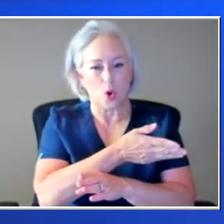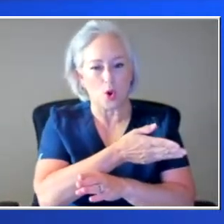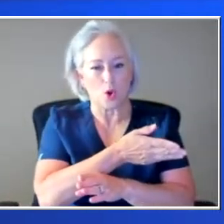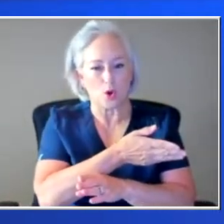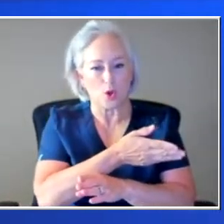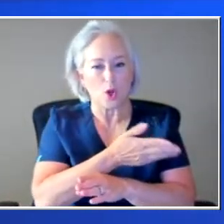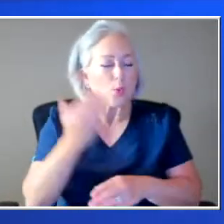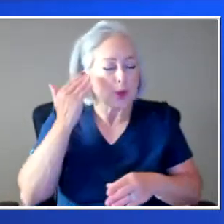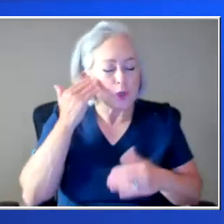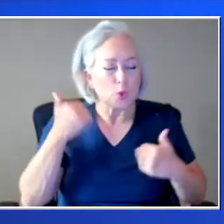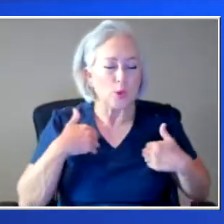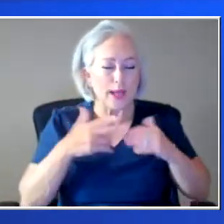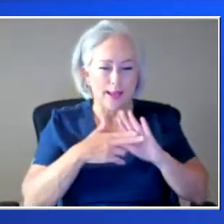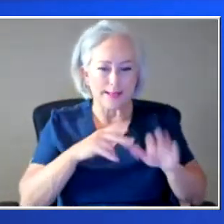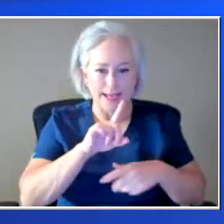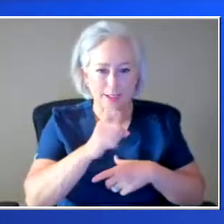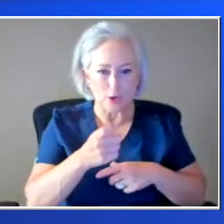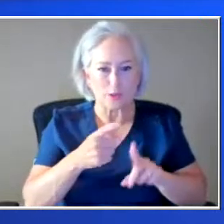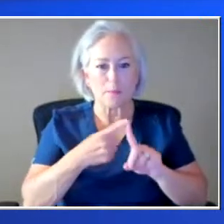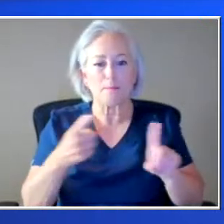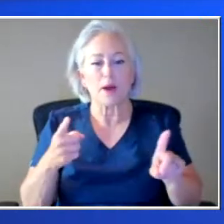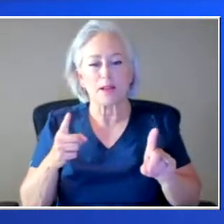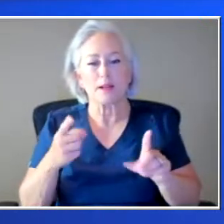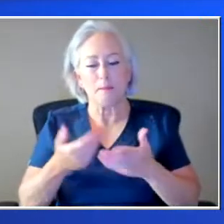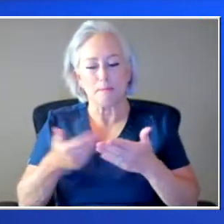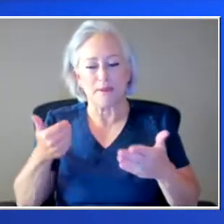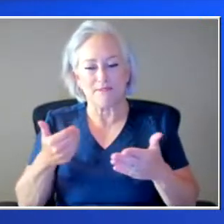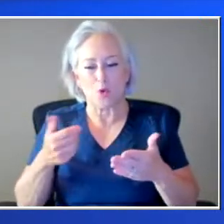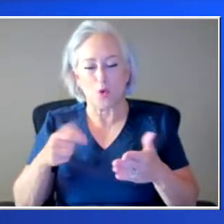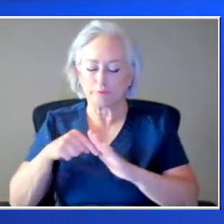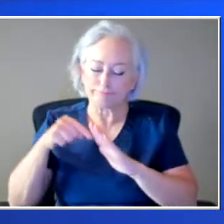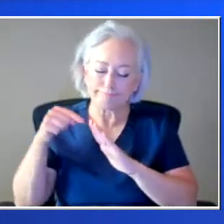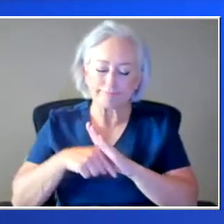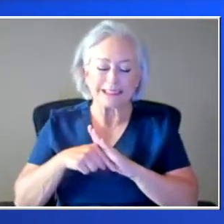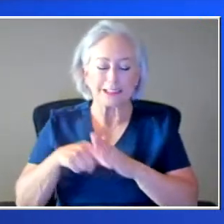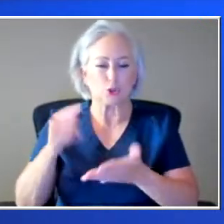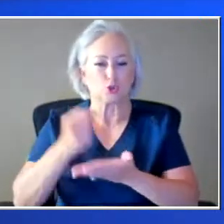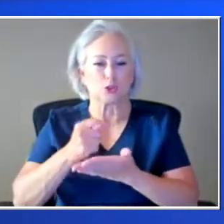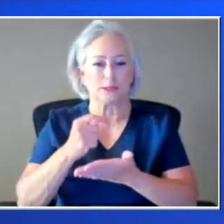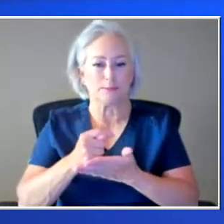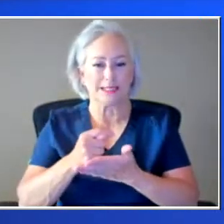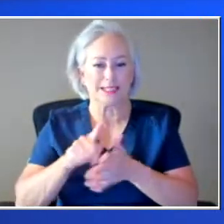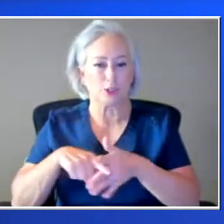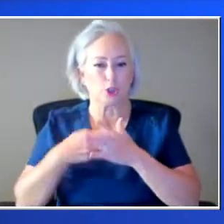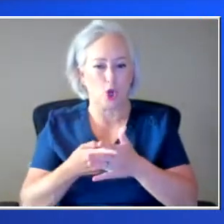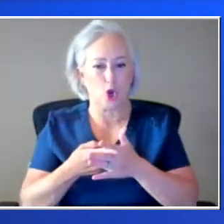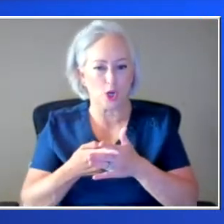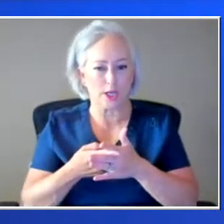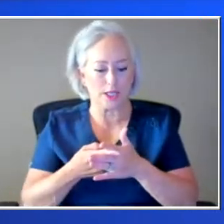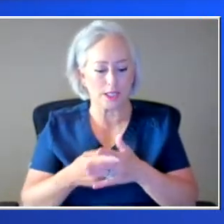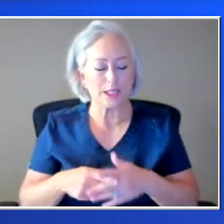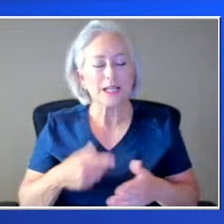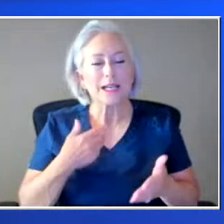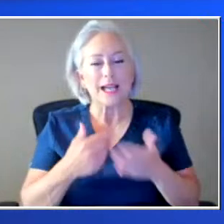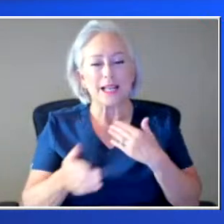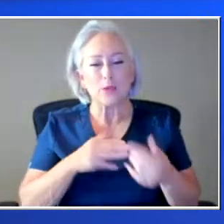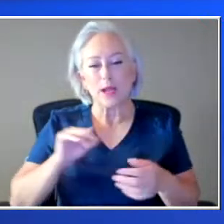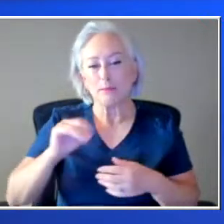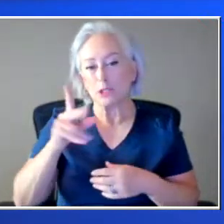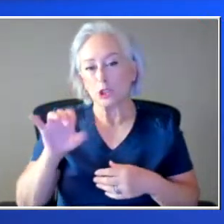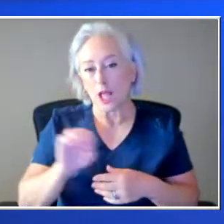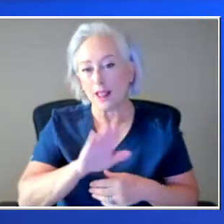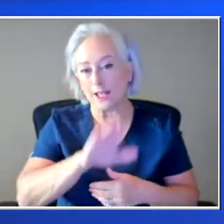my intense treatment started, and she and her husband had a conversation, and she was not going to